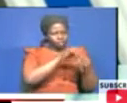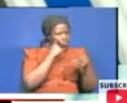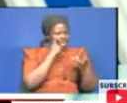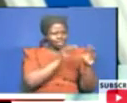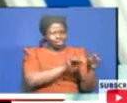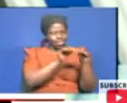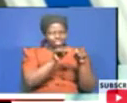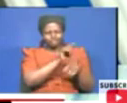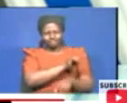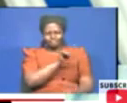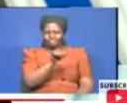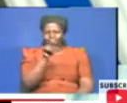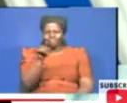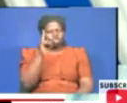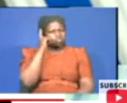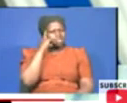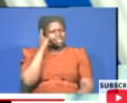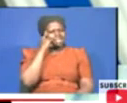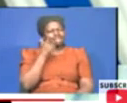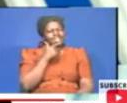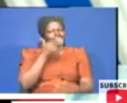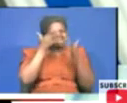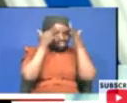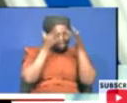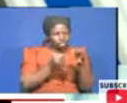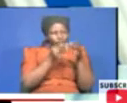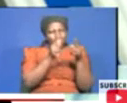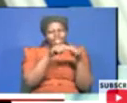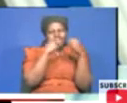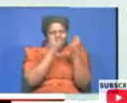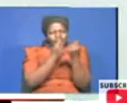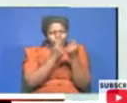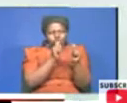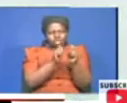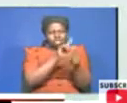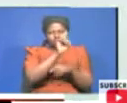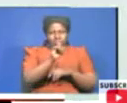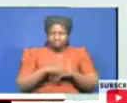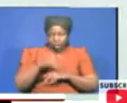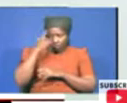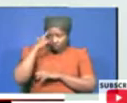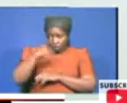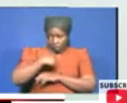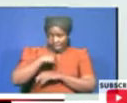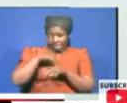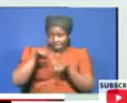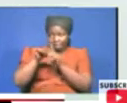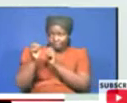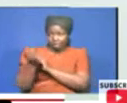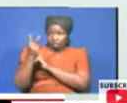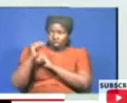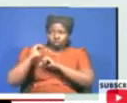you know, what do you think would be the verdict of... For me, as being a secondary school